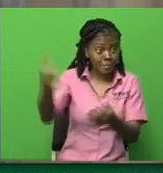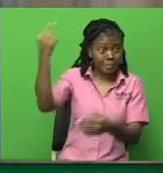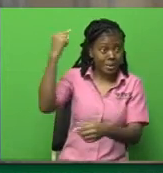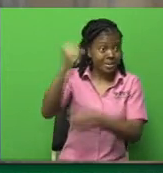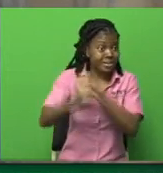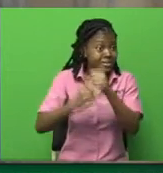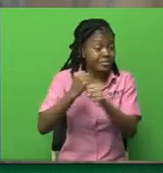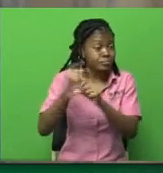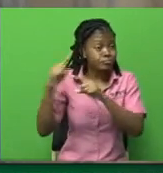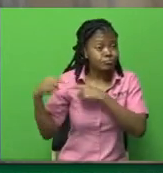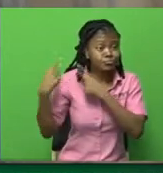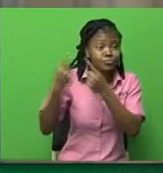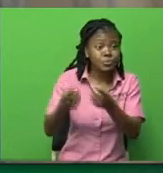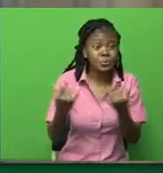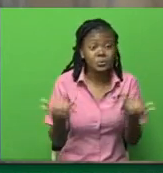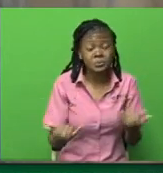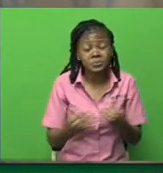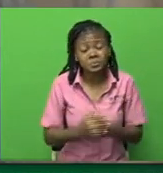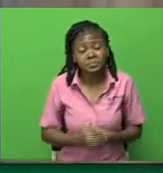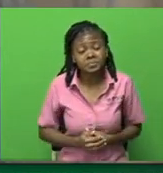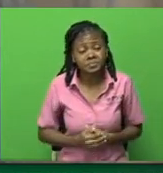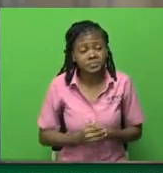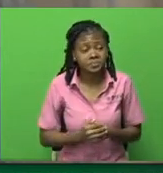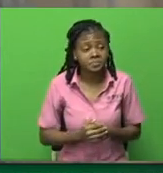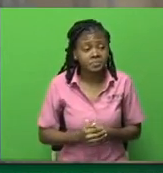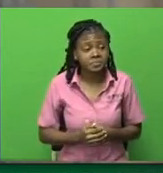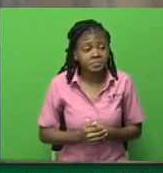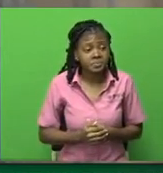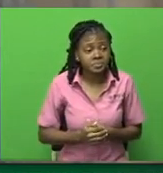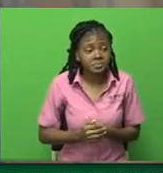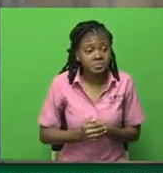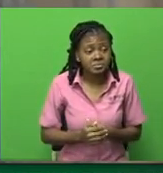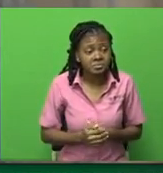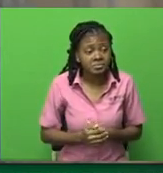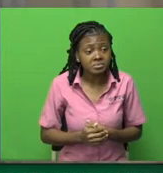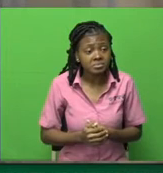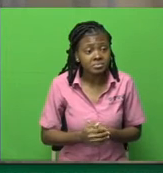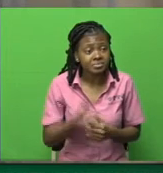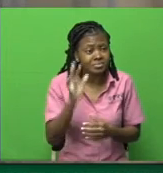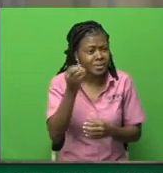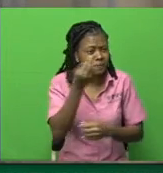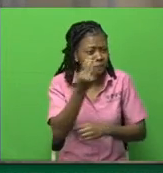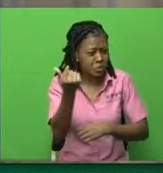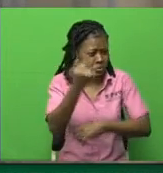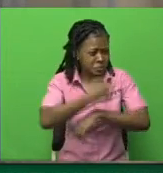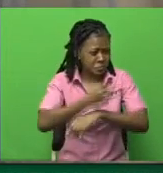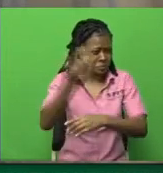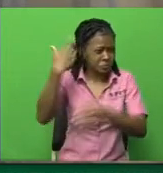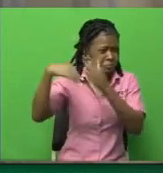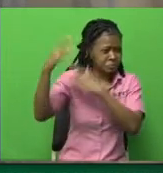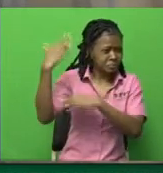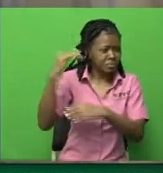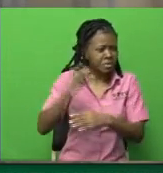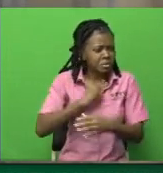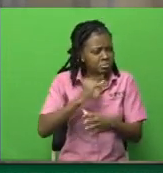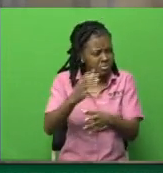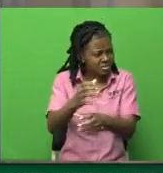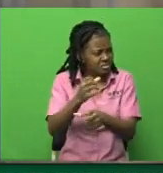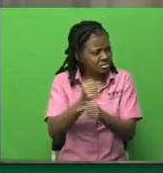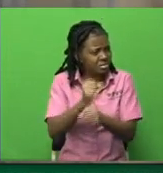few days ago I received a document entitled vasa's strategic plan